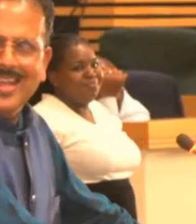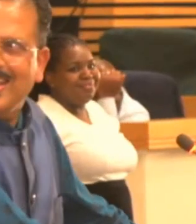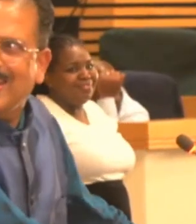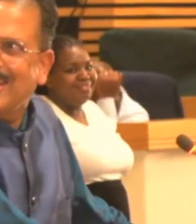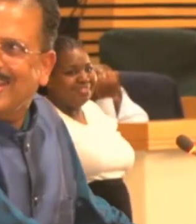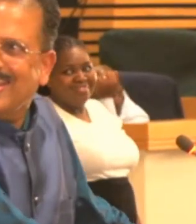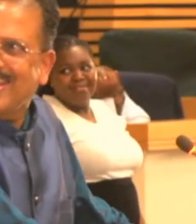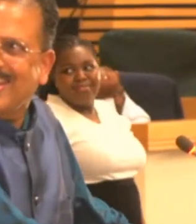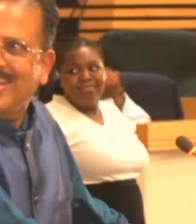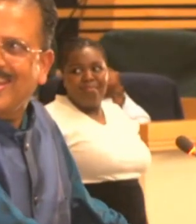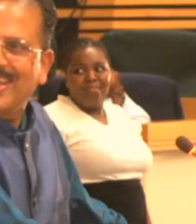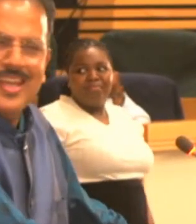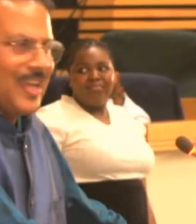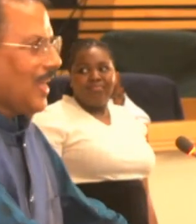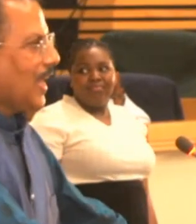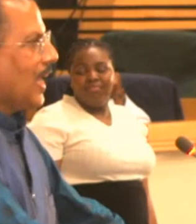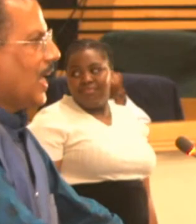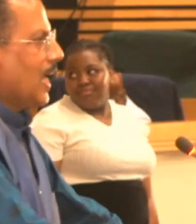we